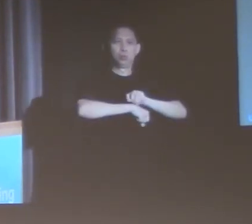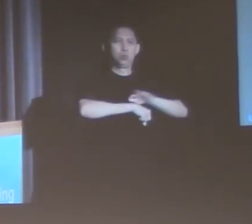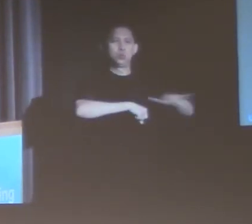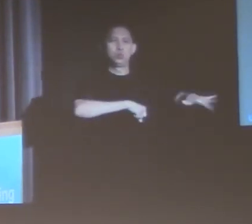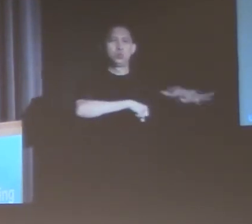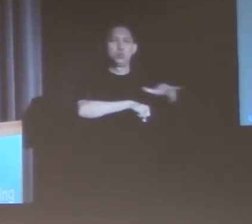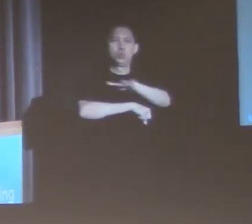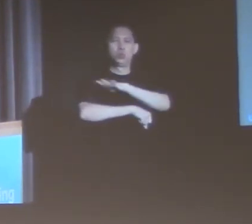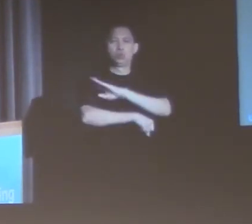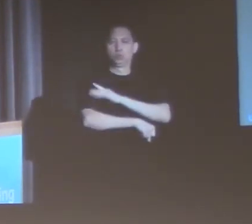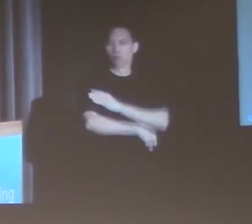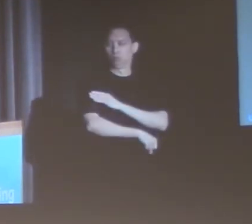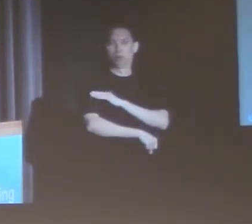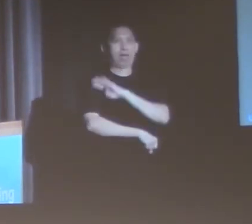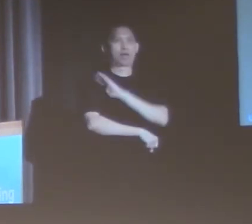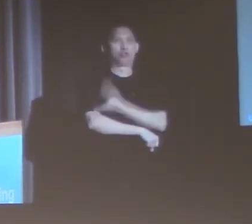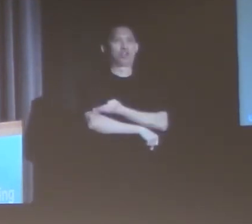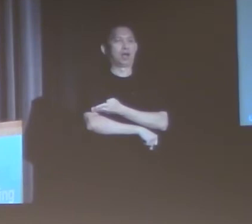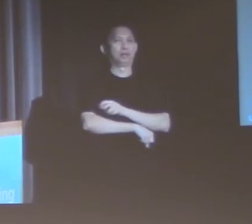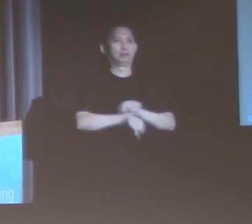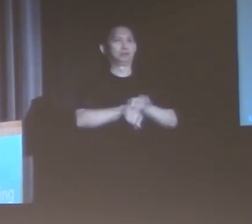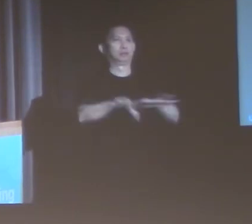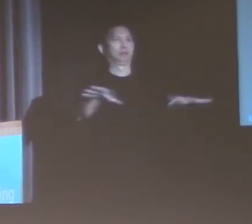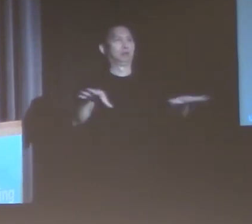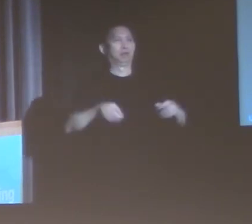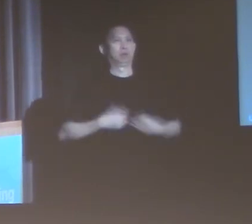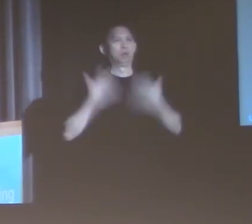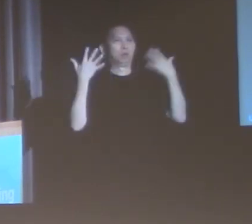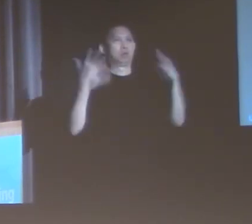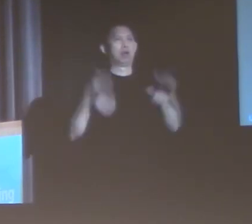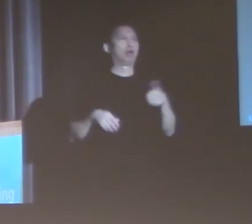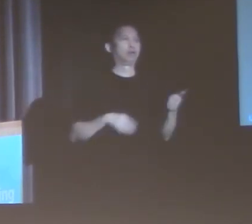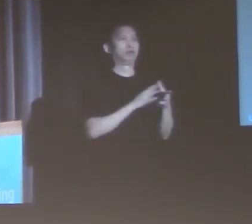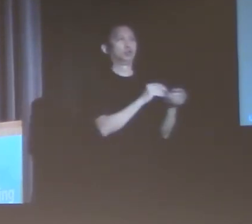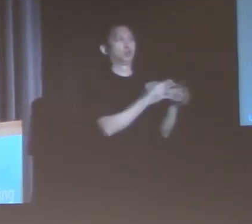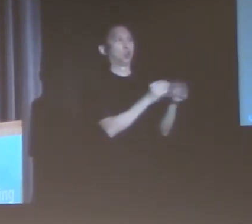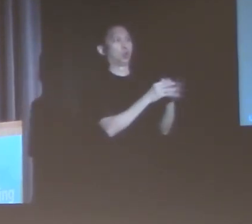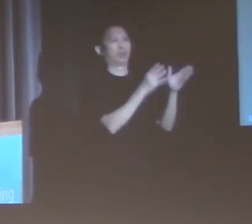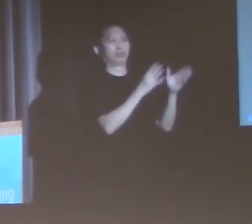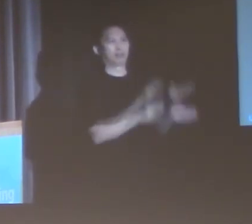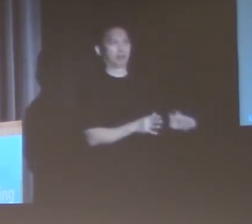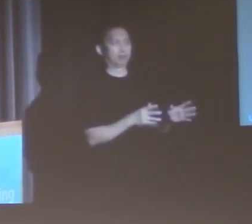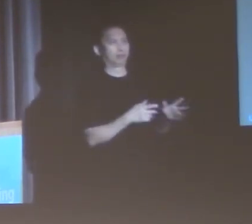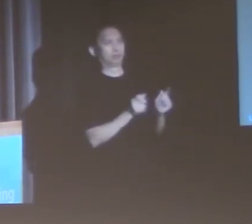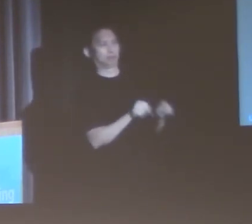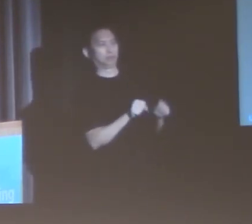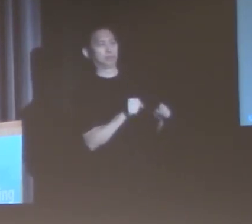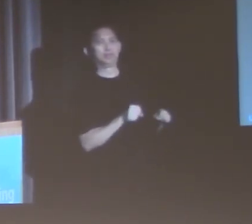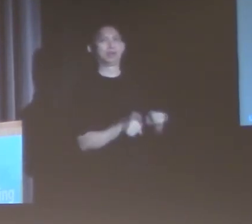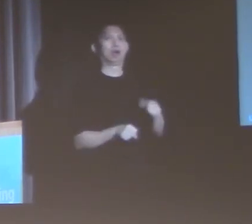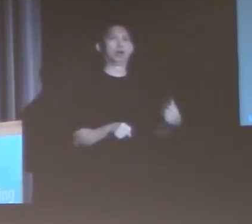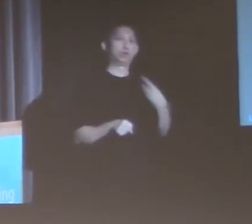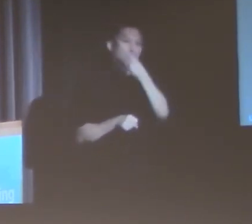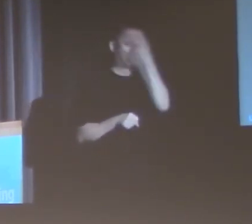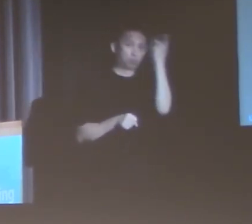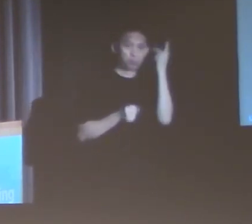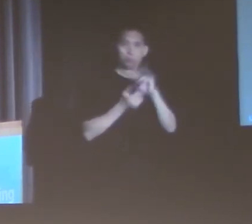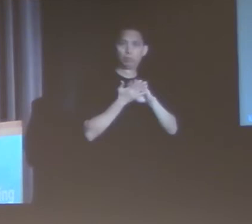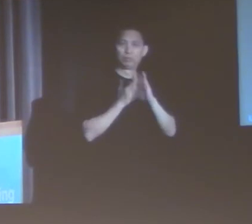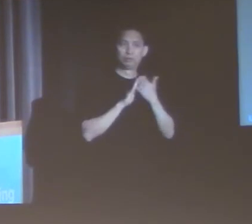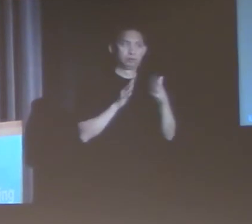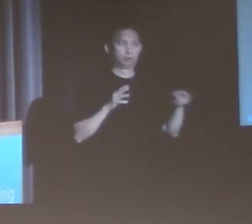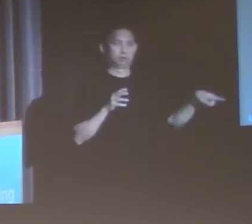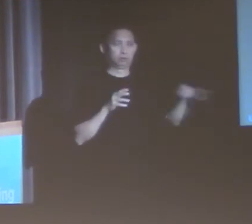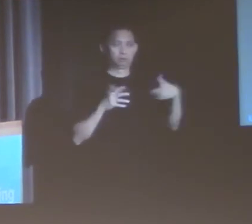other storytelling processes in the prison system and the prison impacted system with communities that have